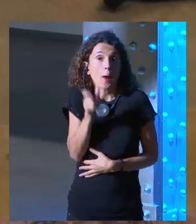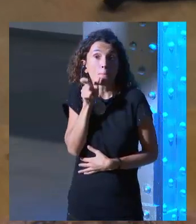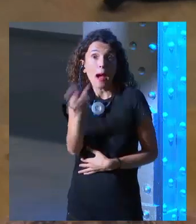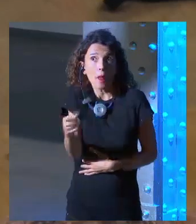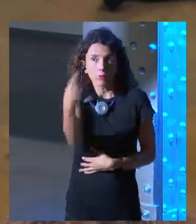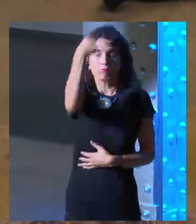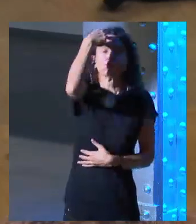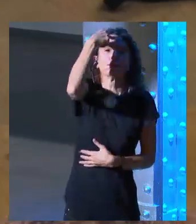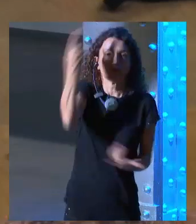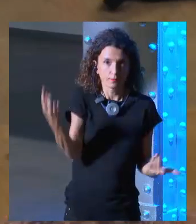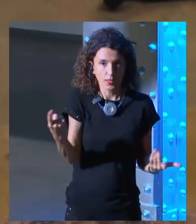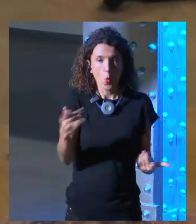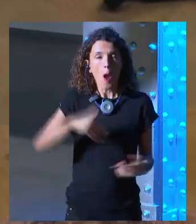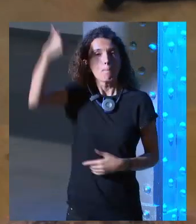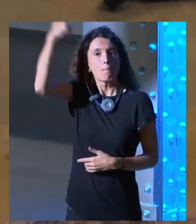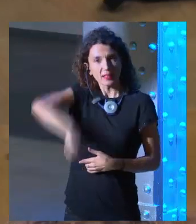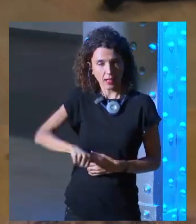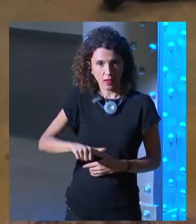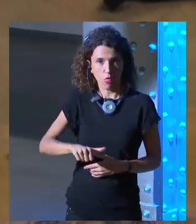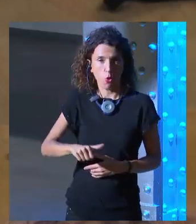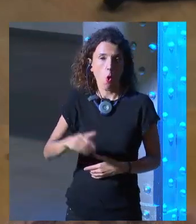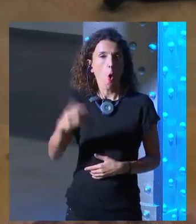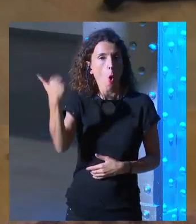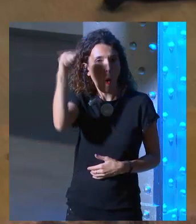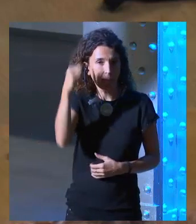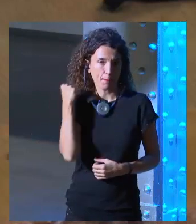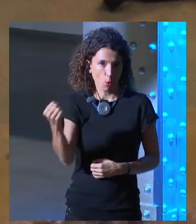happened, the only word that I could think about was patriarchy.